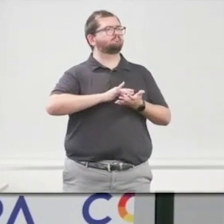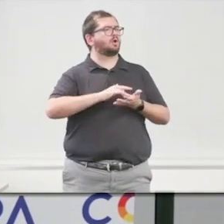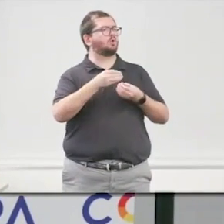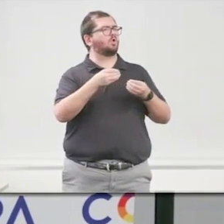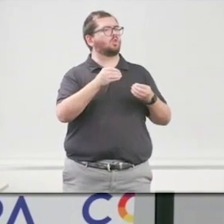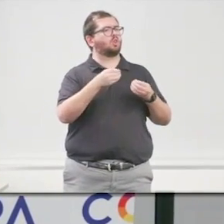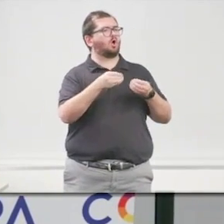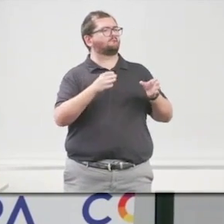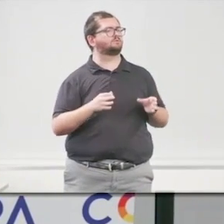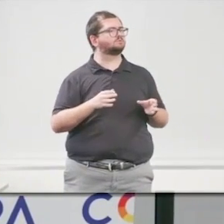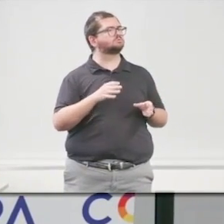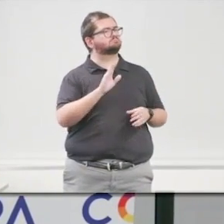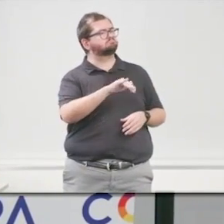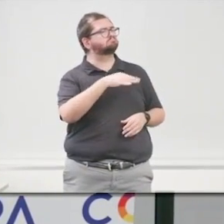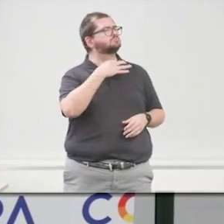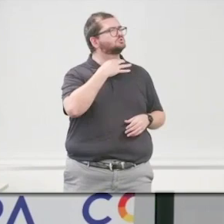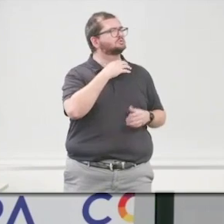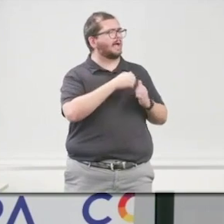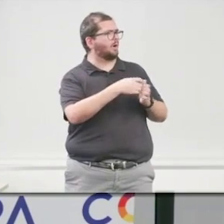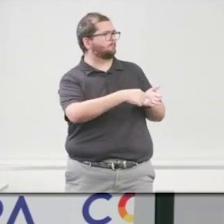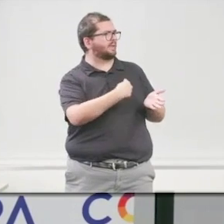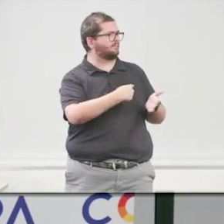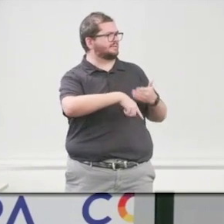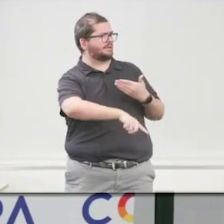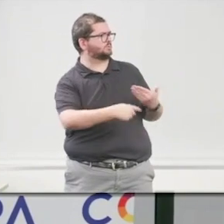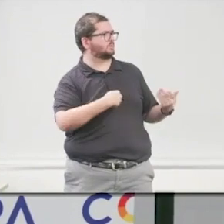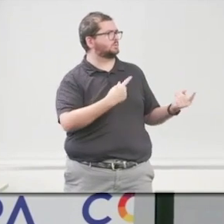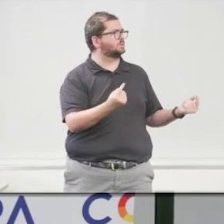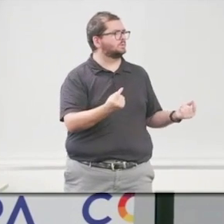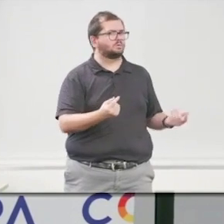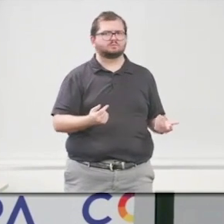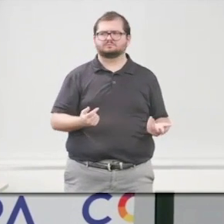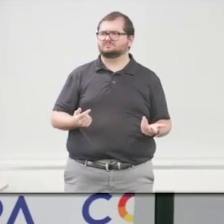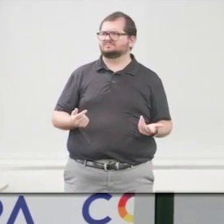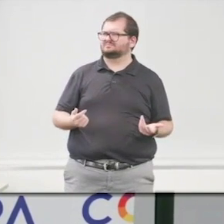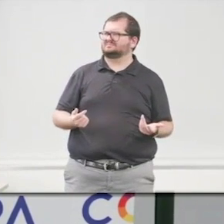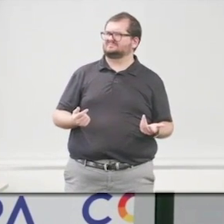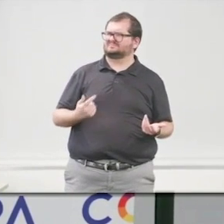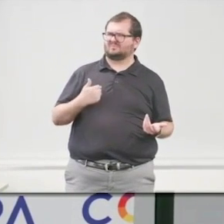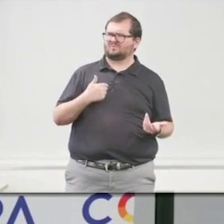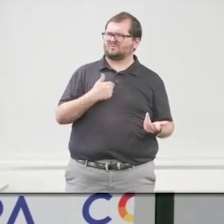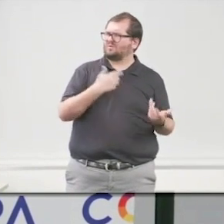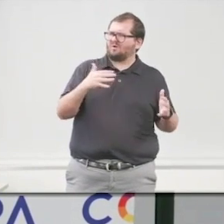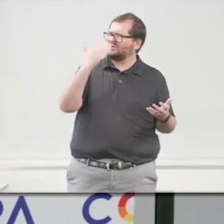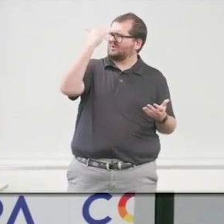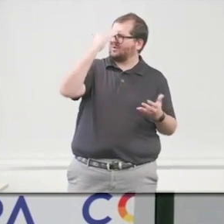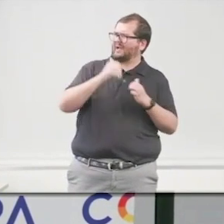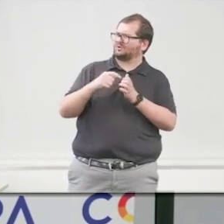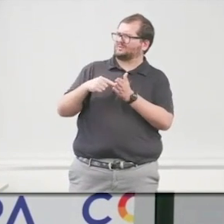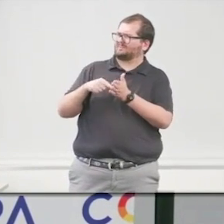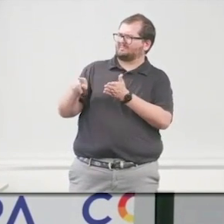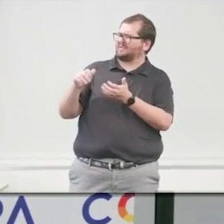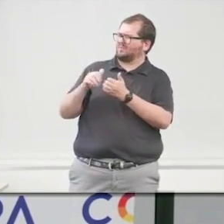know how he's going to get paid next week. I know that's not the case. We know how we get paid. So why are you asking me